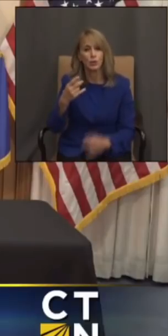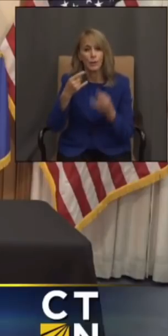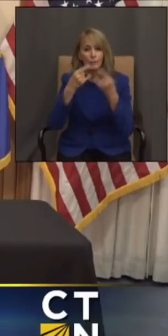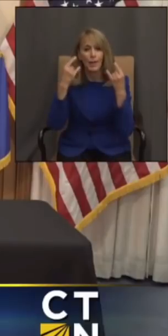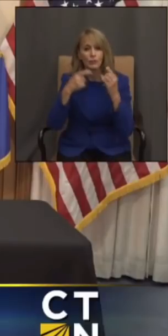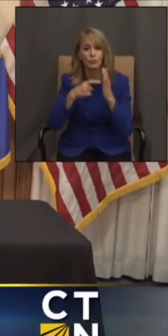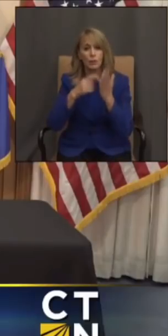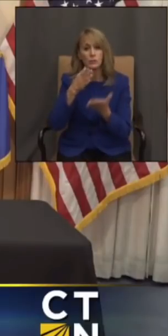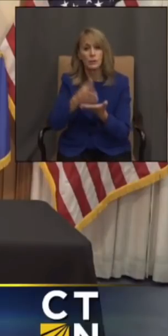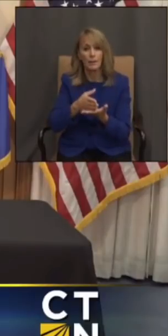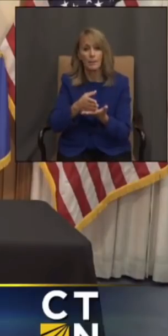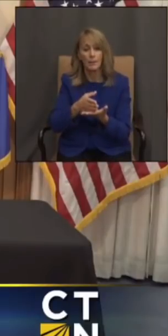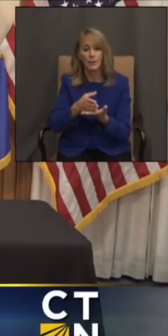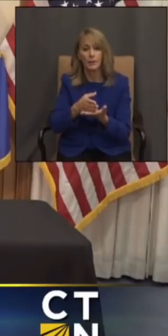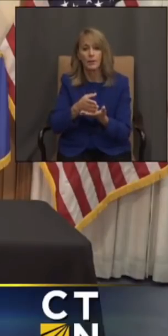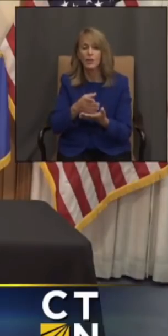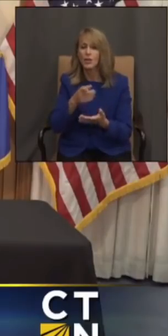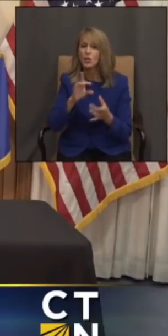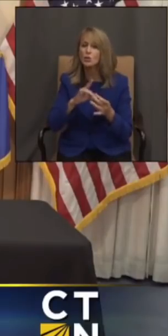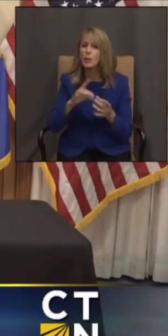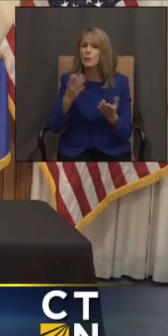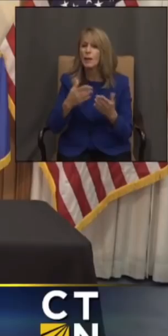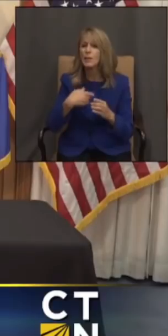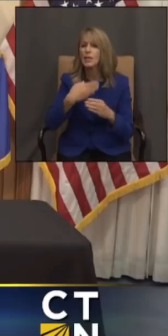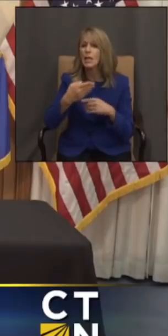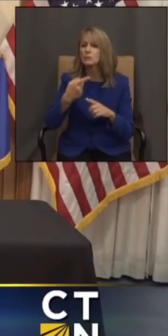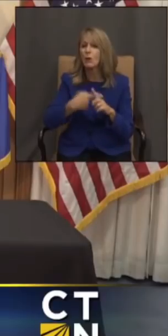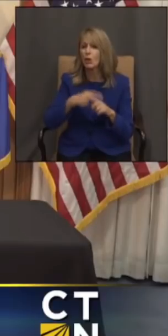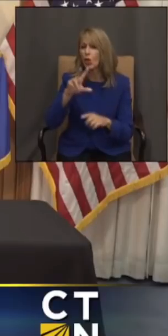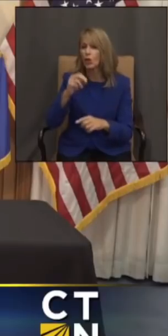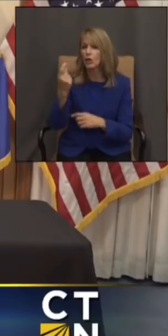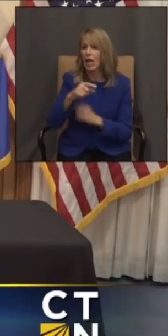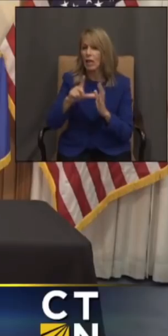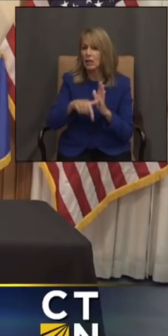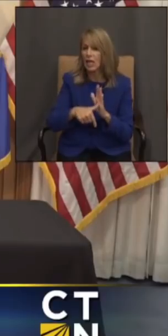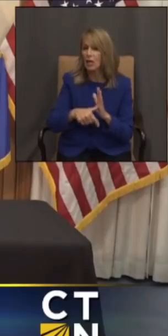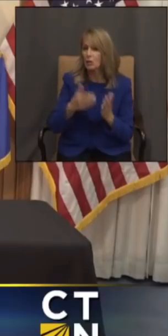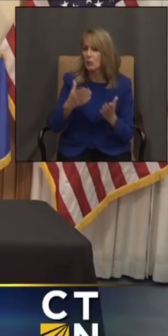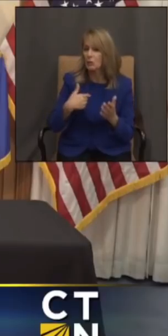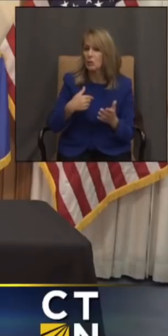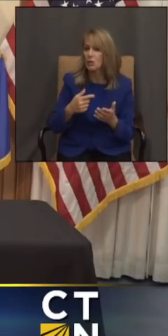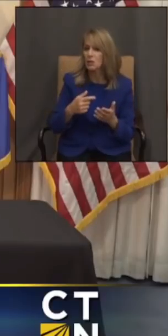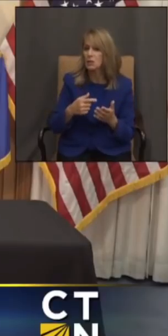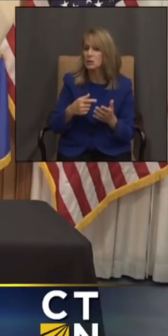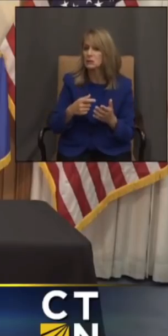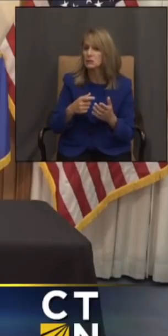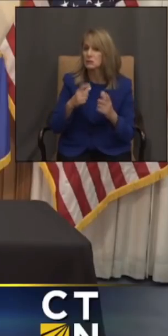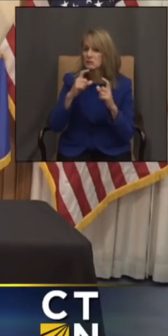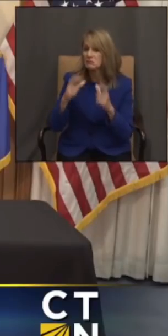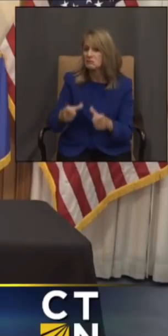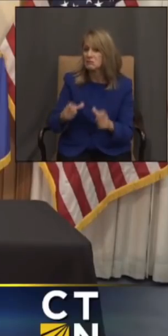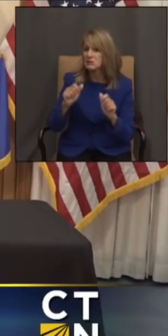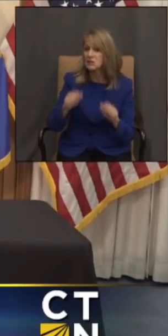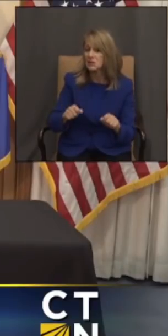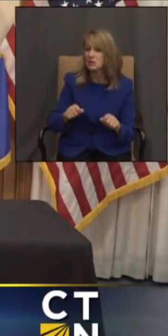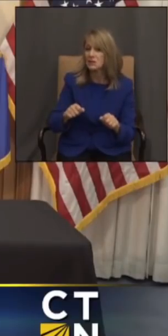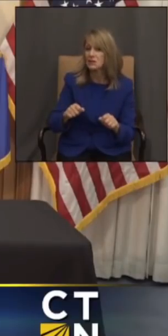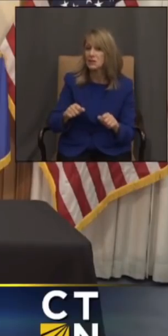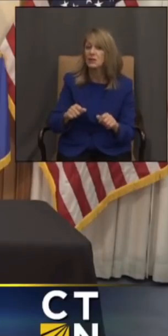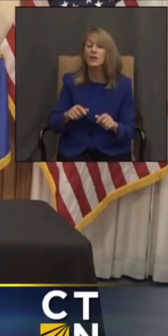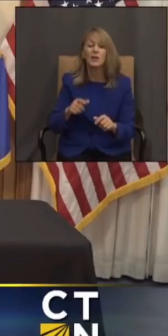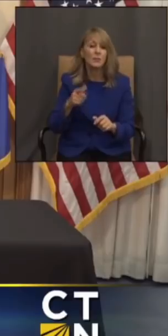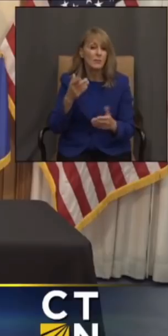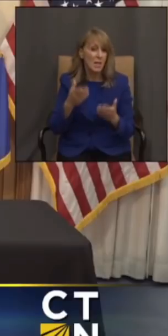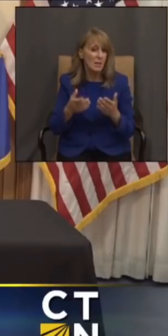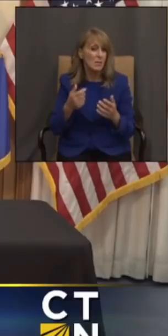I think you said we'd be in a much stronger place in 30 days or so. Is it sort of plausible to read into that if vaccinations